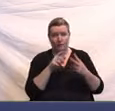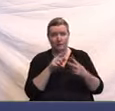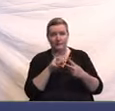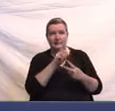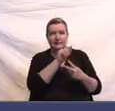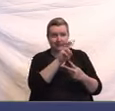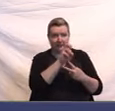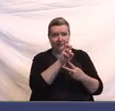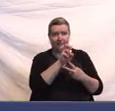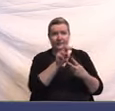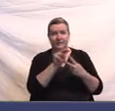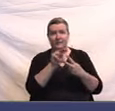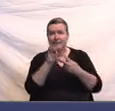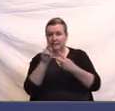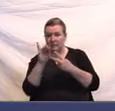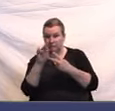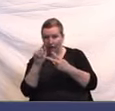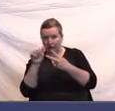Hi, Governor.